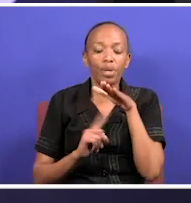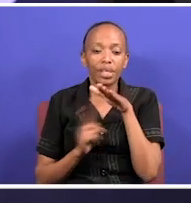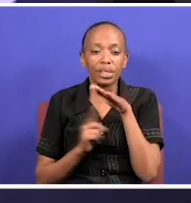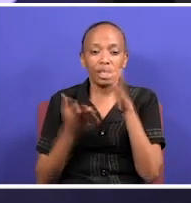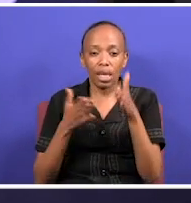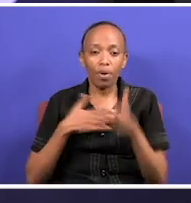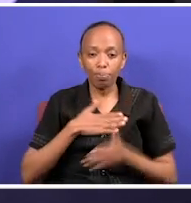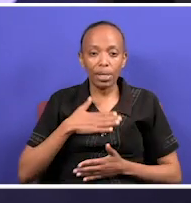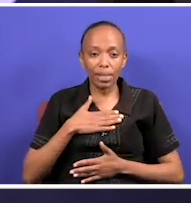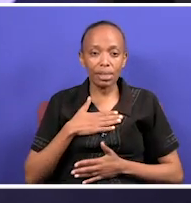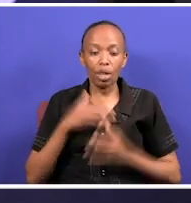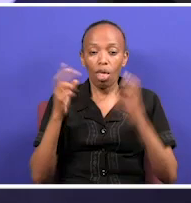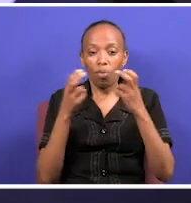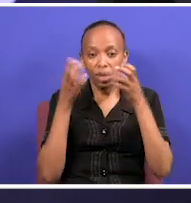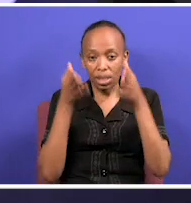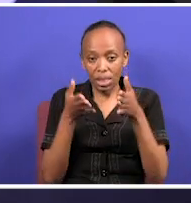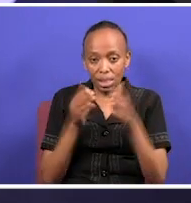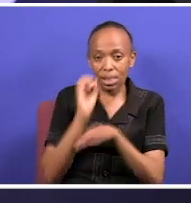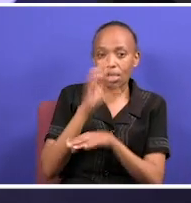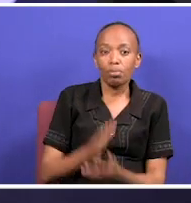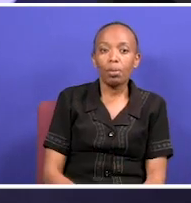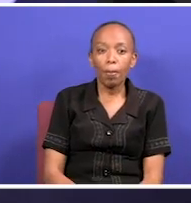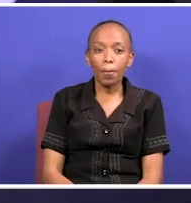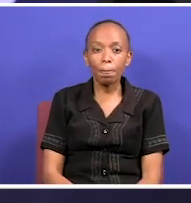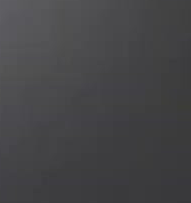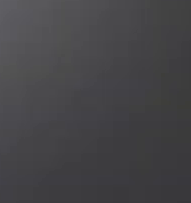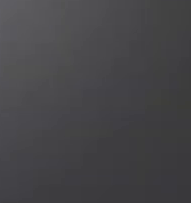So please watch this clip.